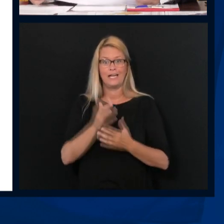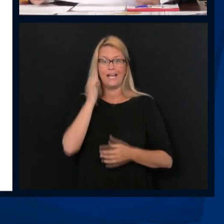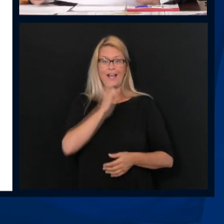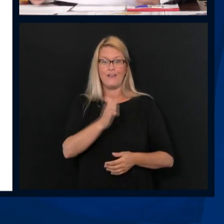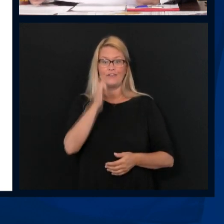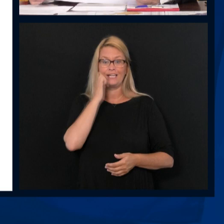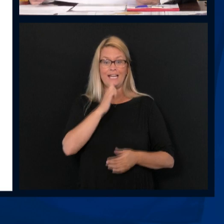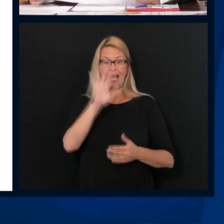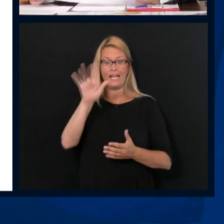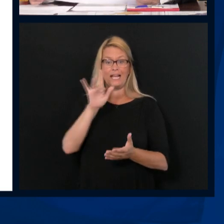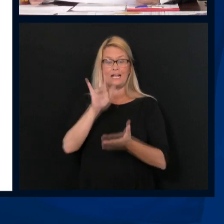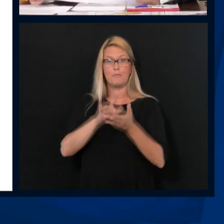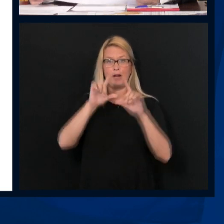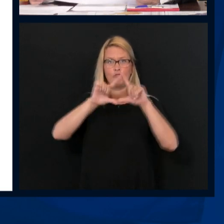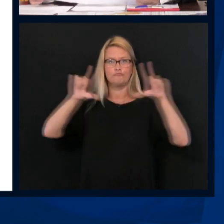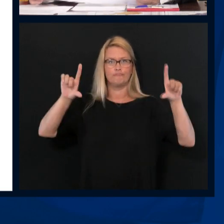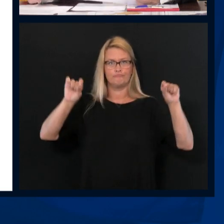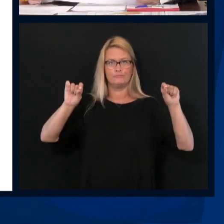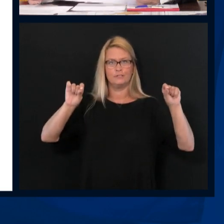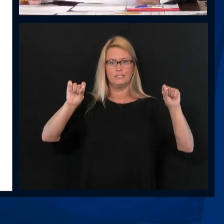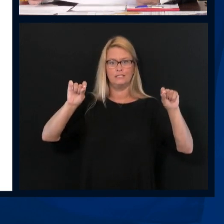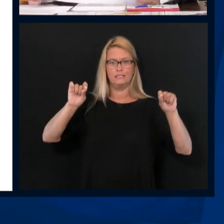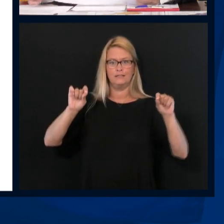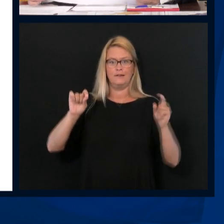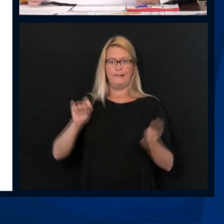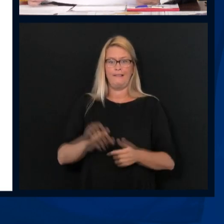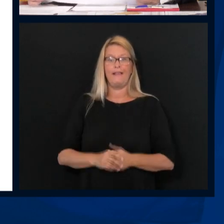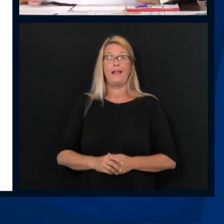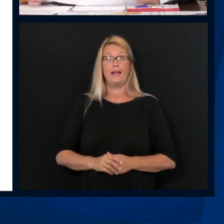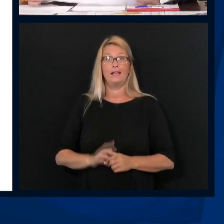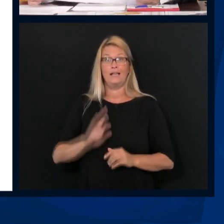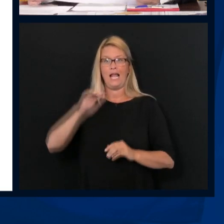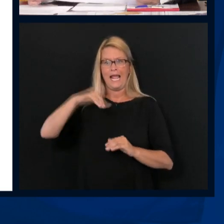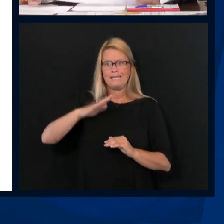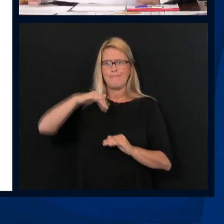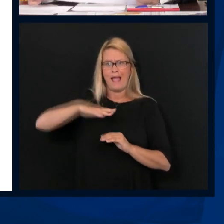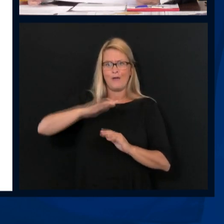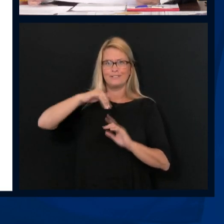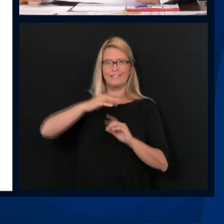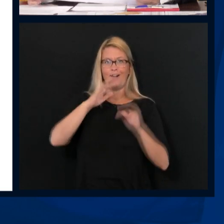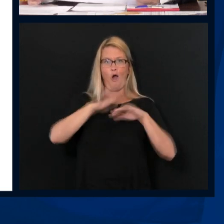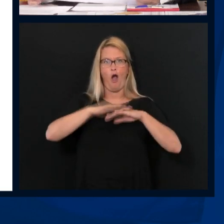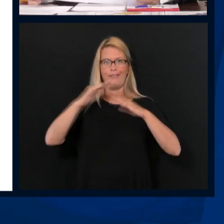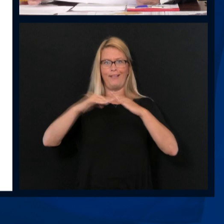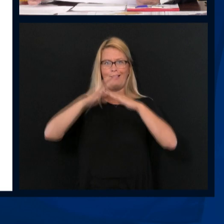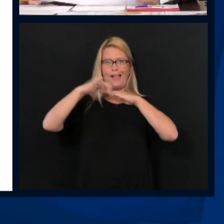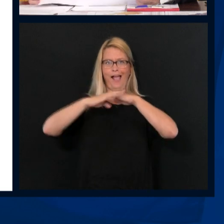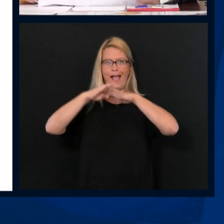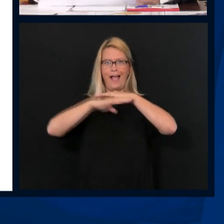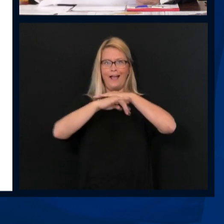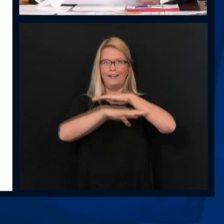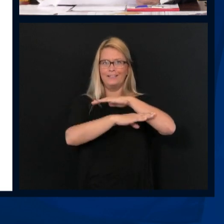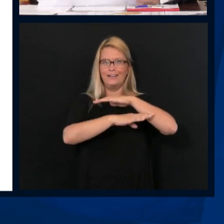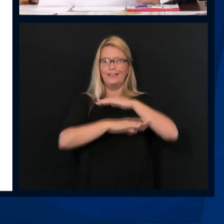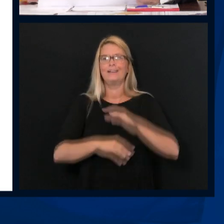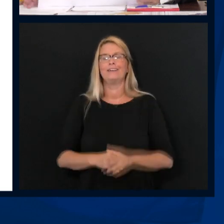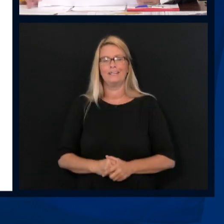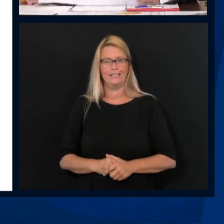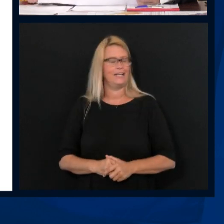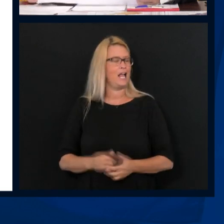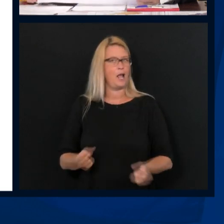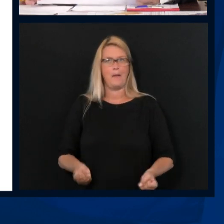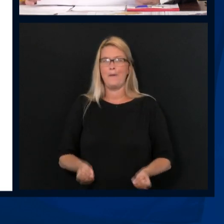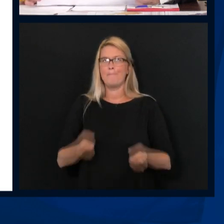in the middle graph, our daily positive is bouncing around that dotted line where we went